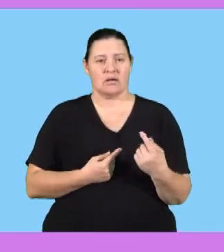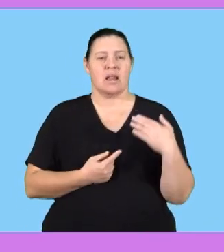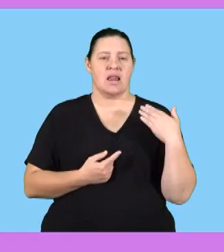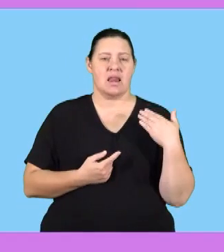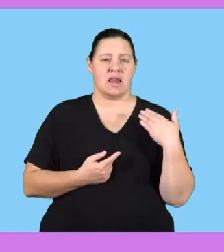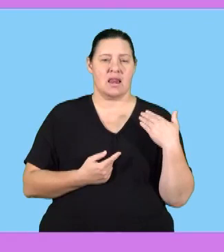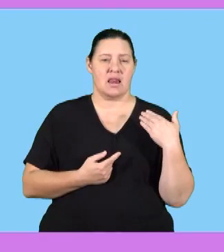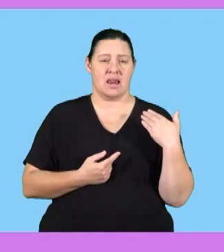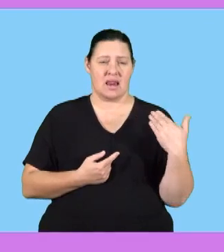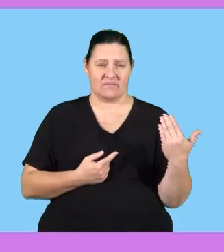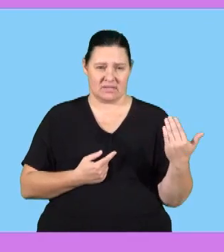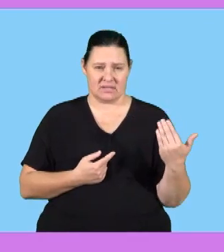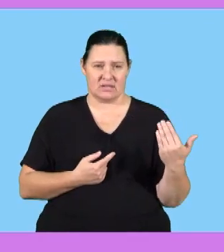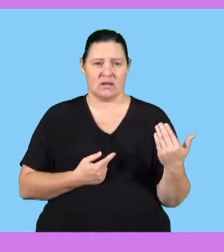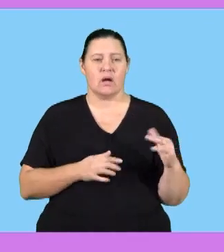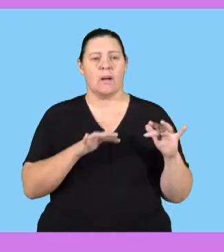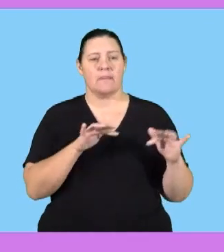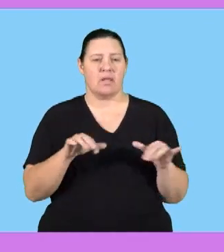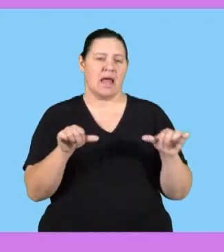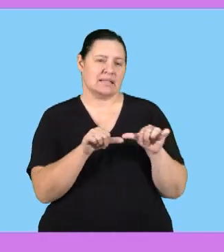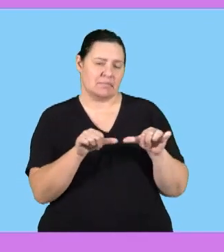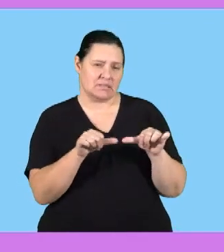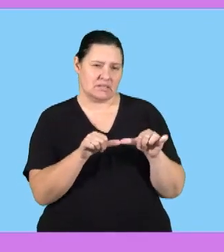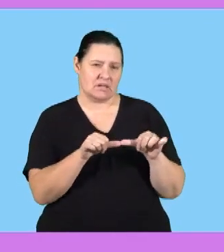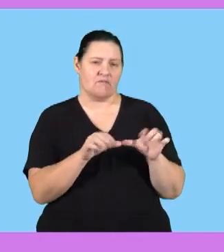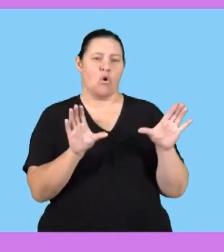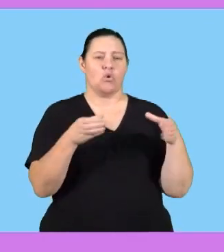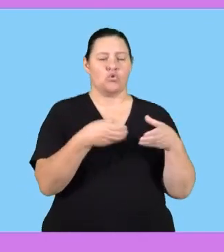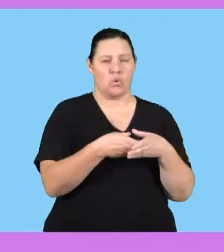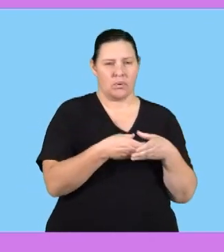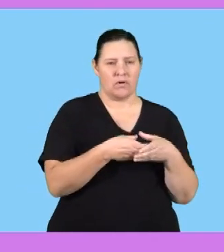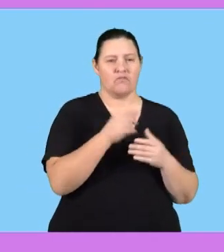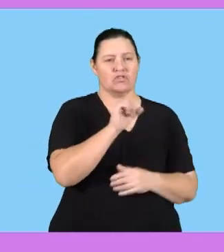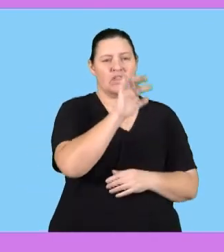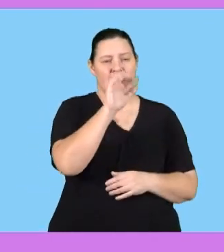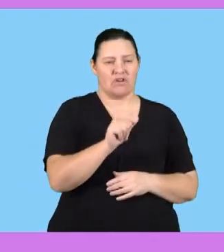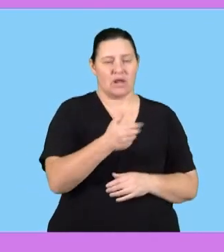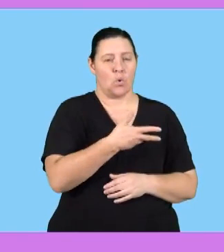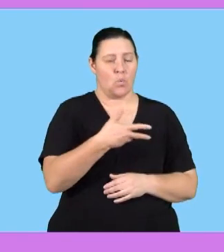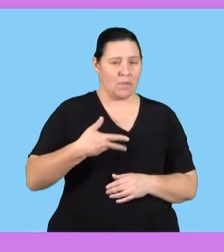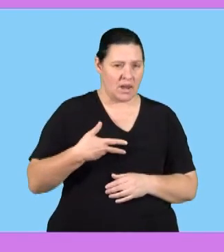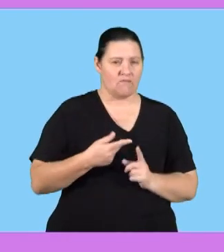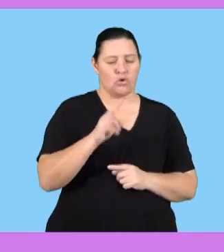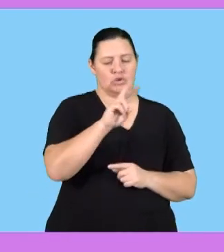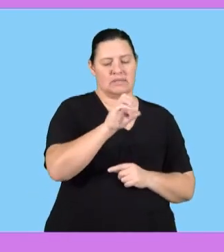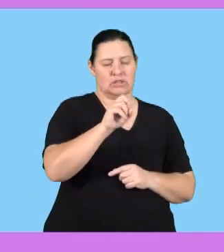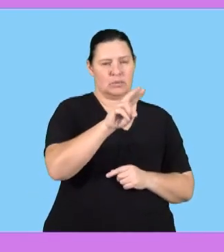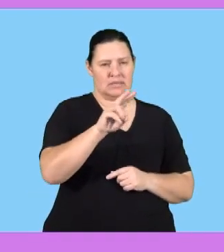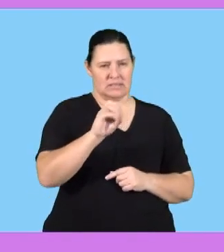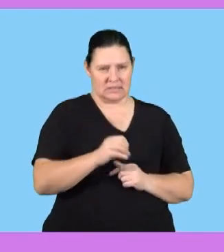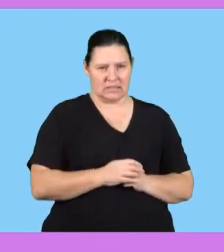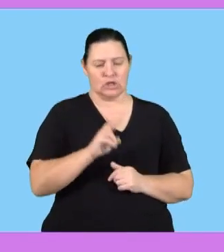1 below, or on your left for this matter, shows population estimates by group for South African females